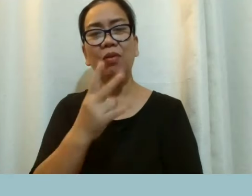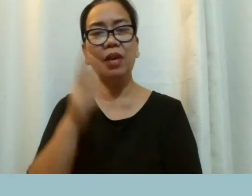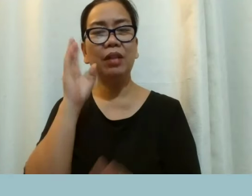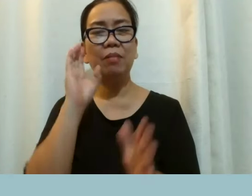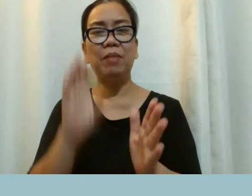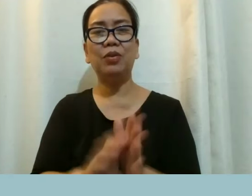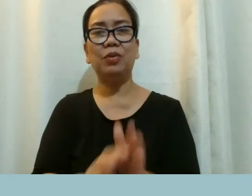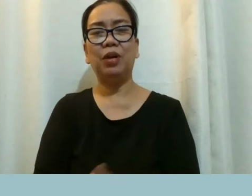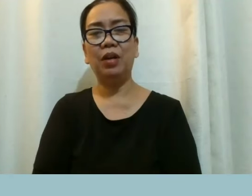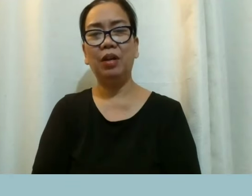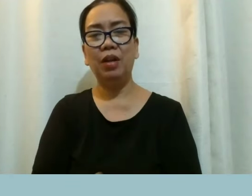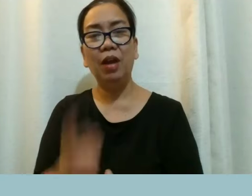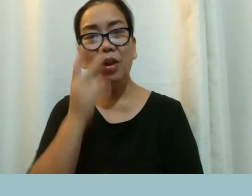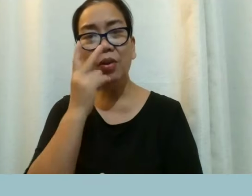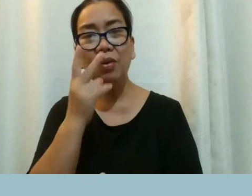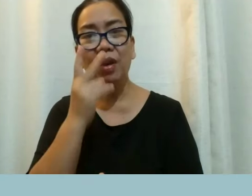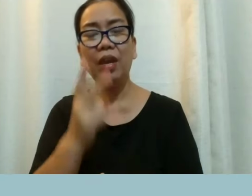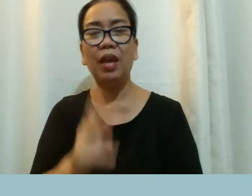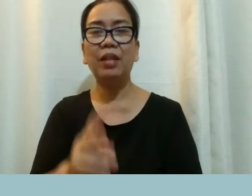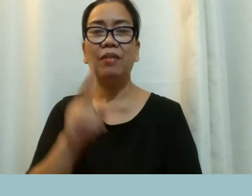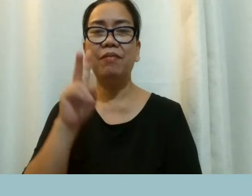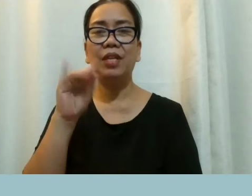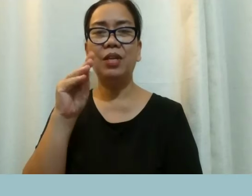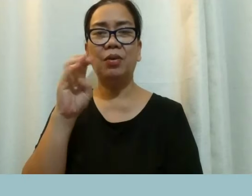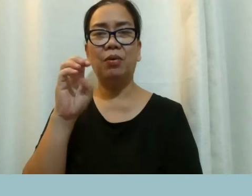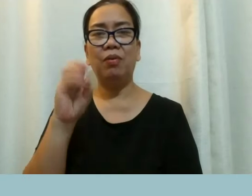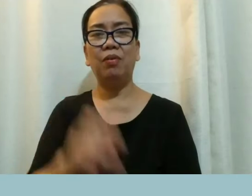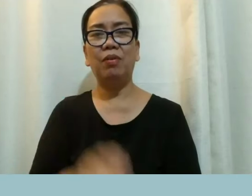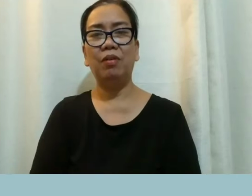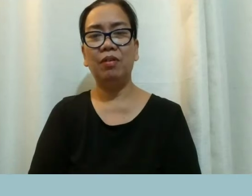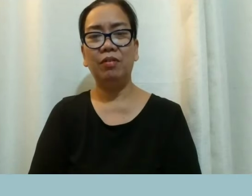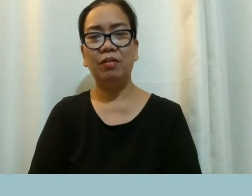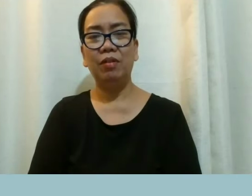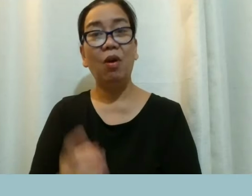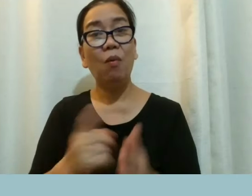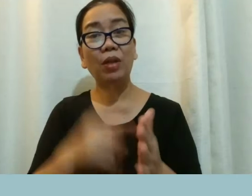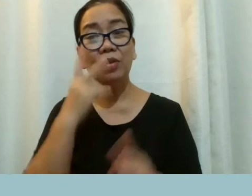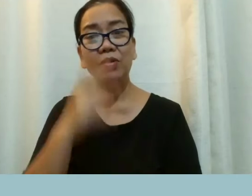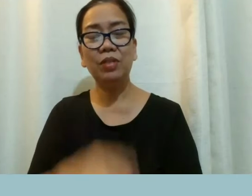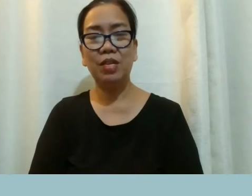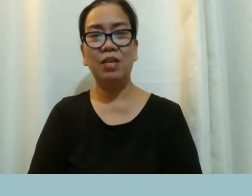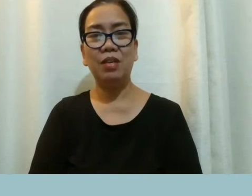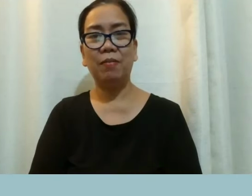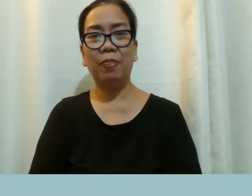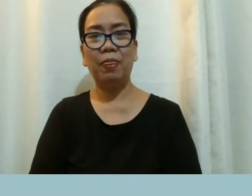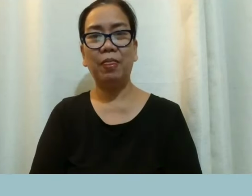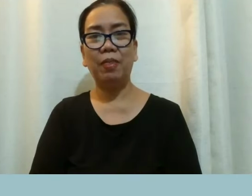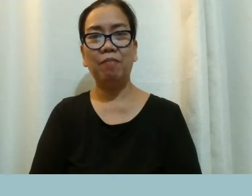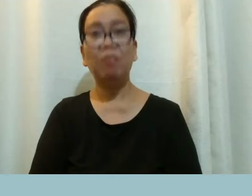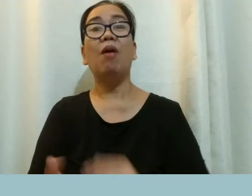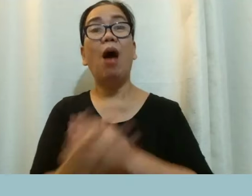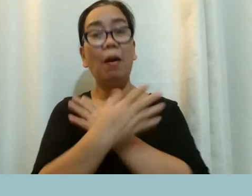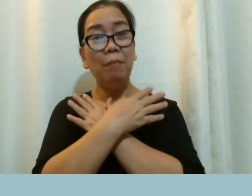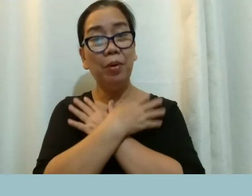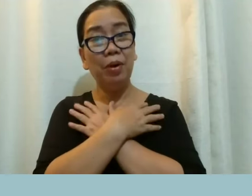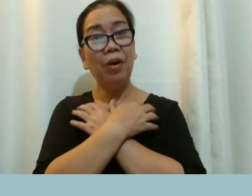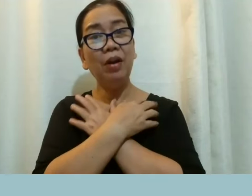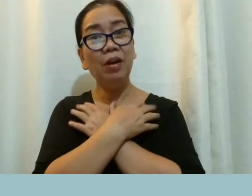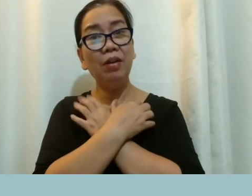When you look at the picture, look at the video. What do you see?